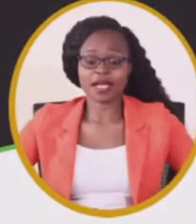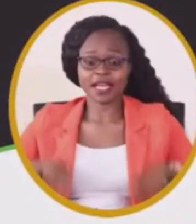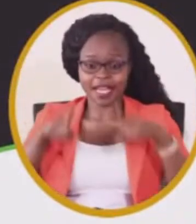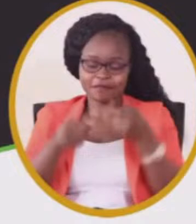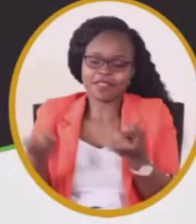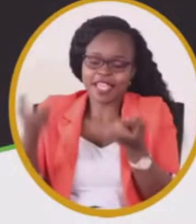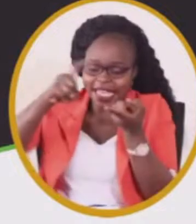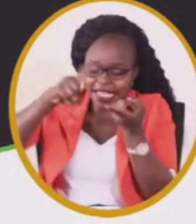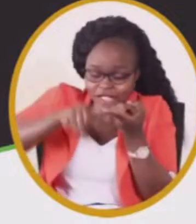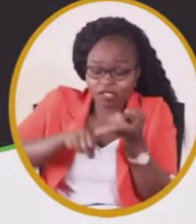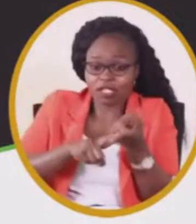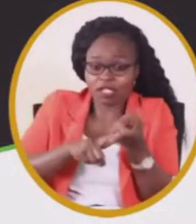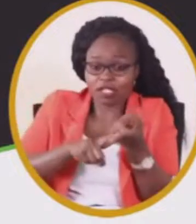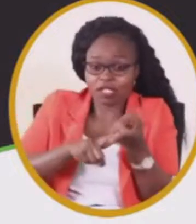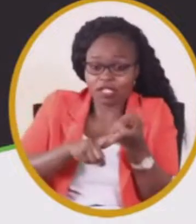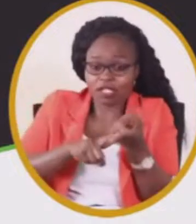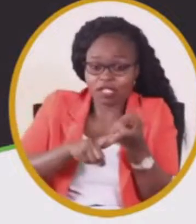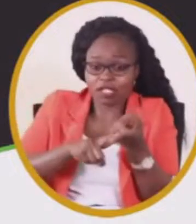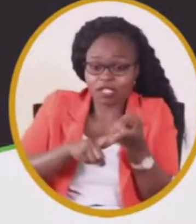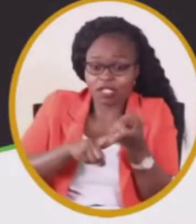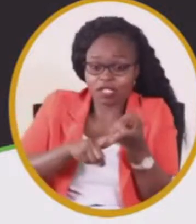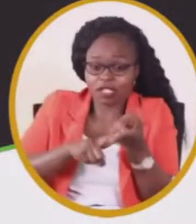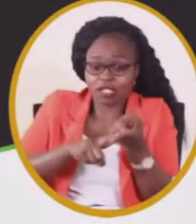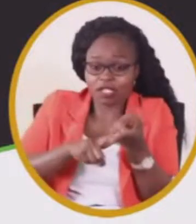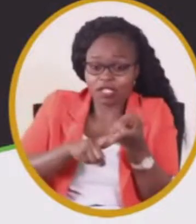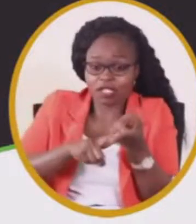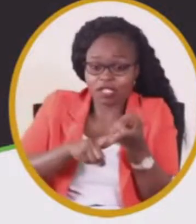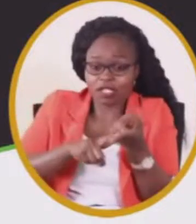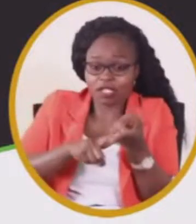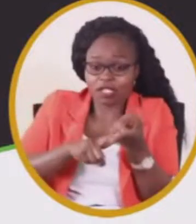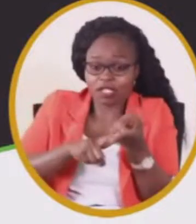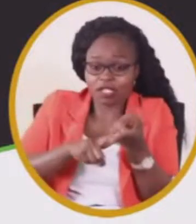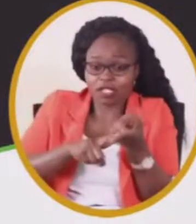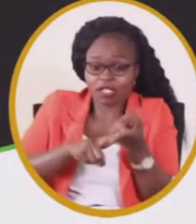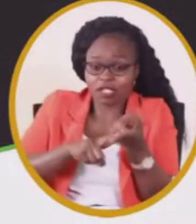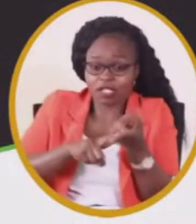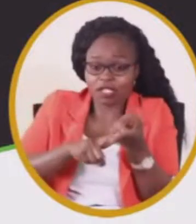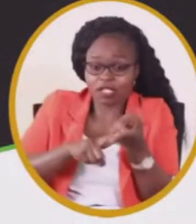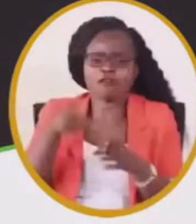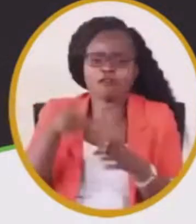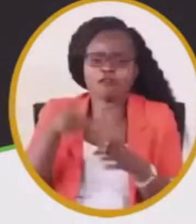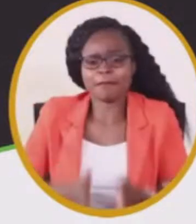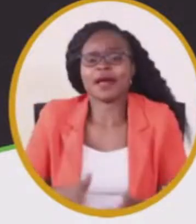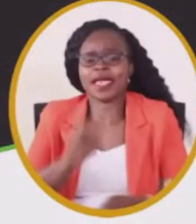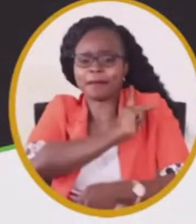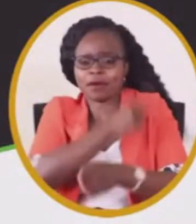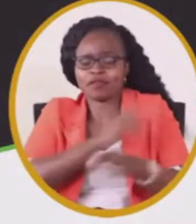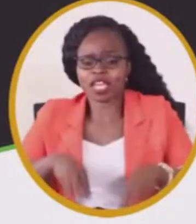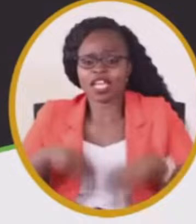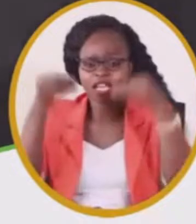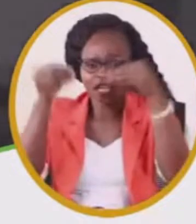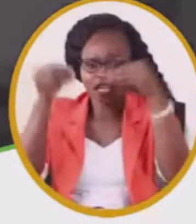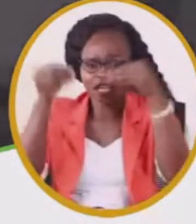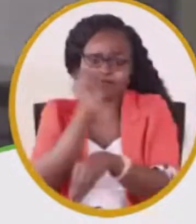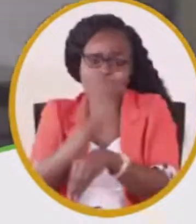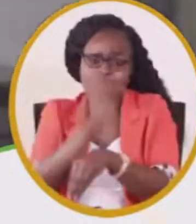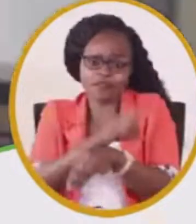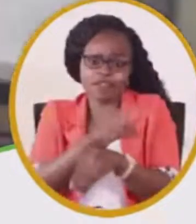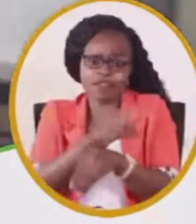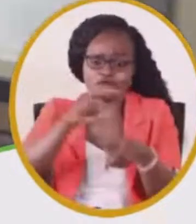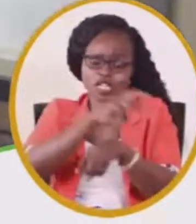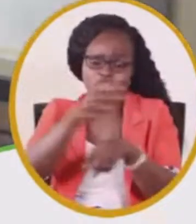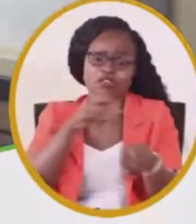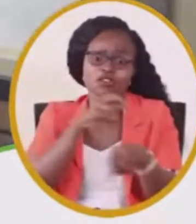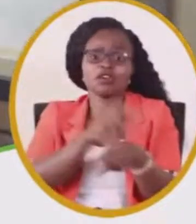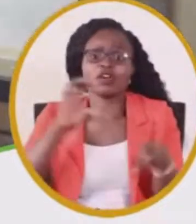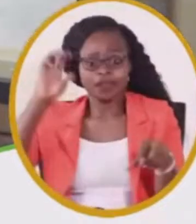Additionally, the authority investigates and sanctions abuse of buyer power and provides advisory opinions to national and county